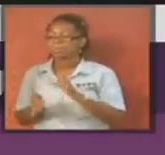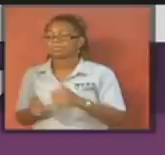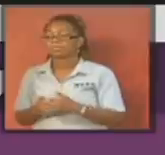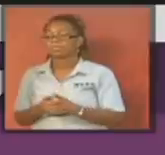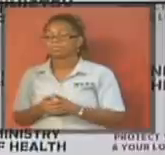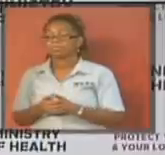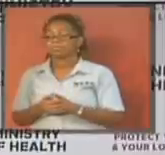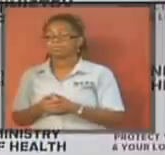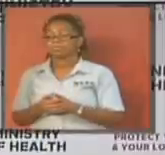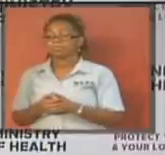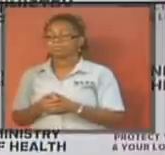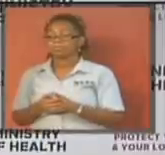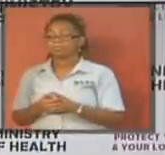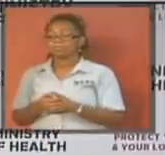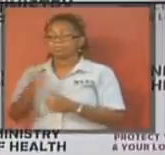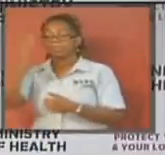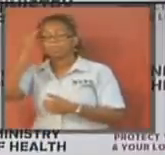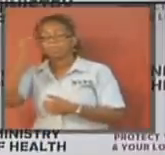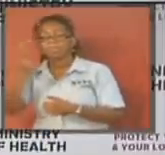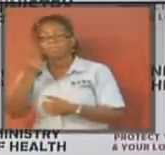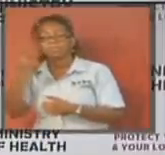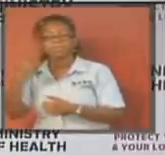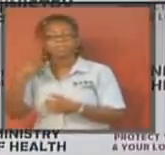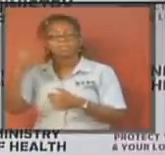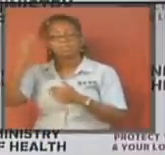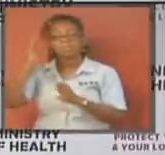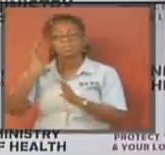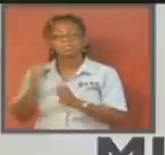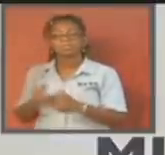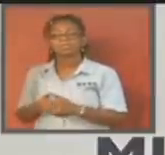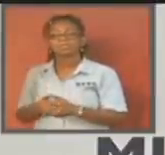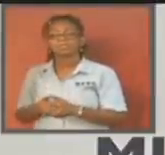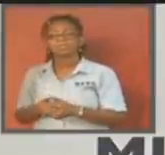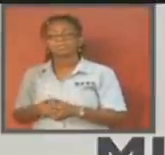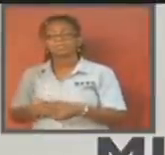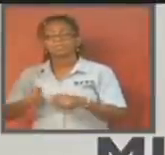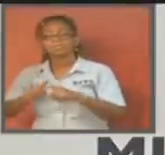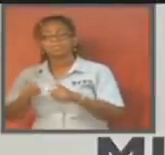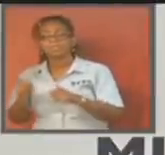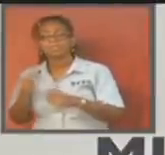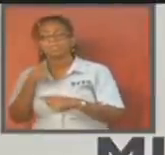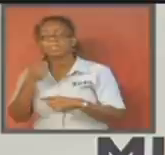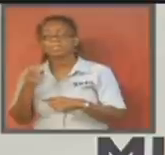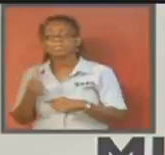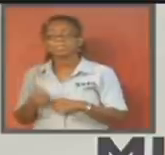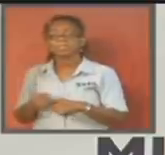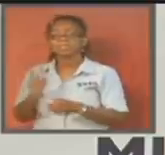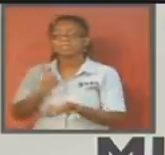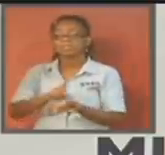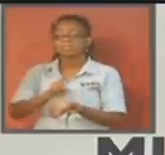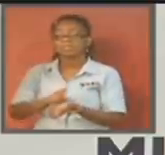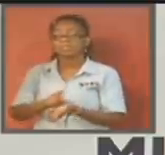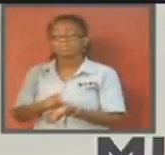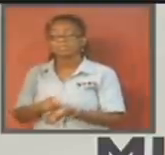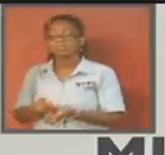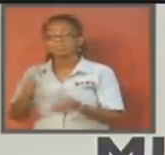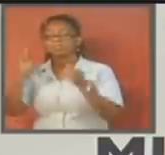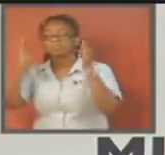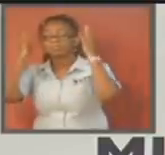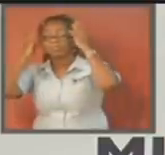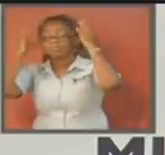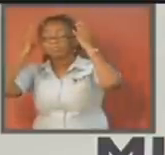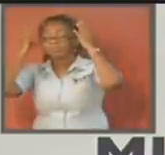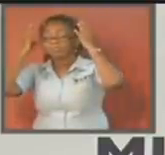Thanks. Well, I mean, Dr. Hines would have gone through the trends in terms of the ages on Saturday, and he'd probably be back on Wednesday